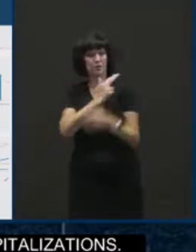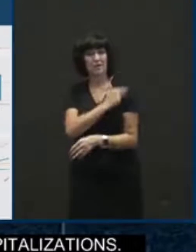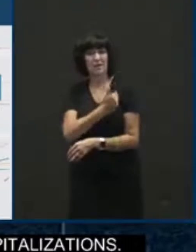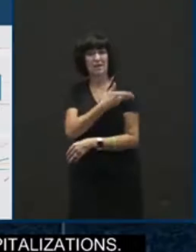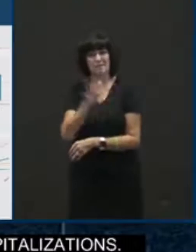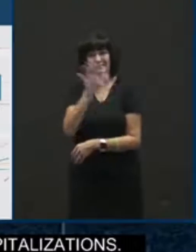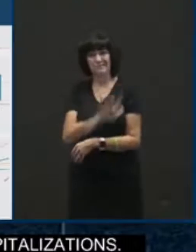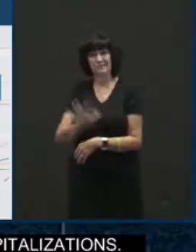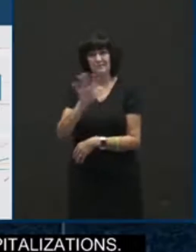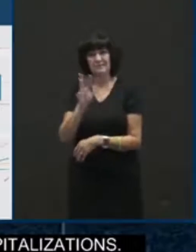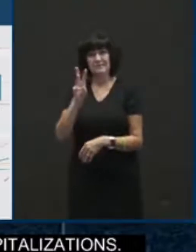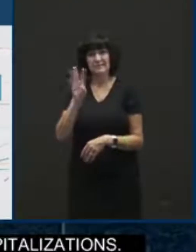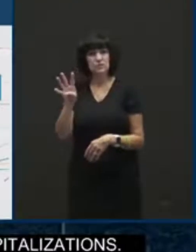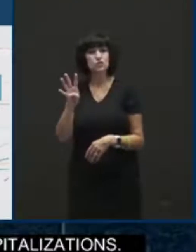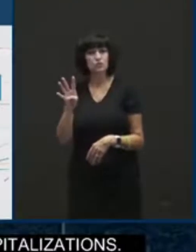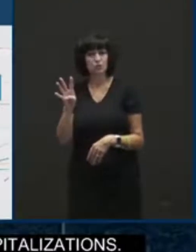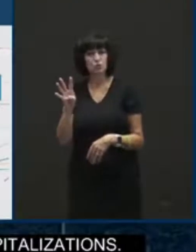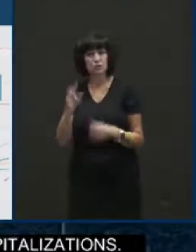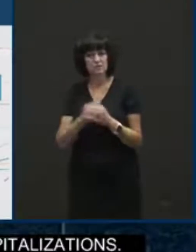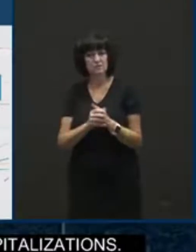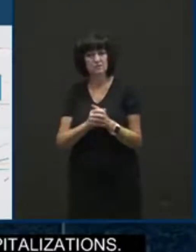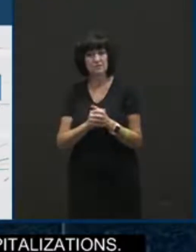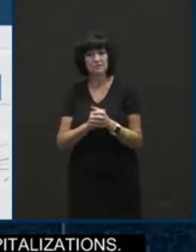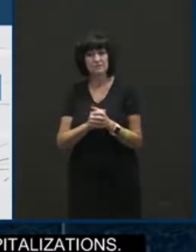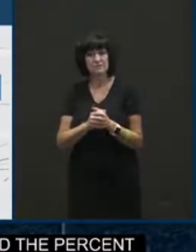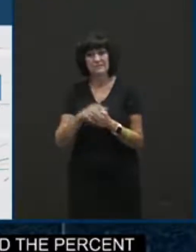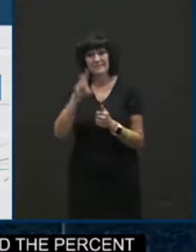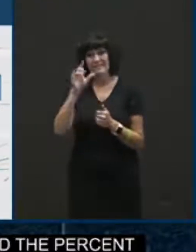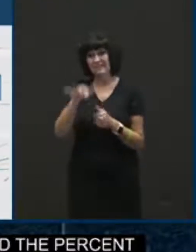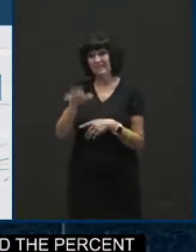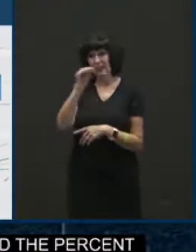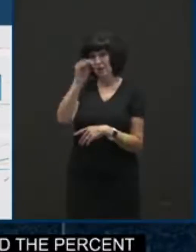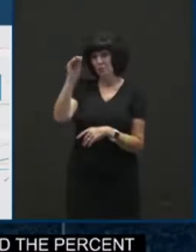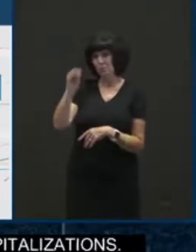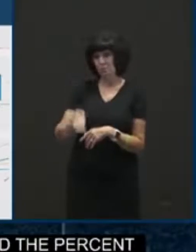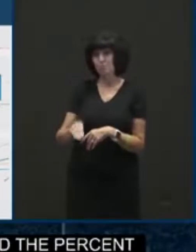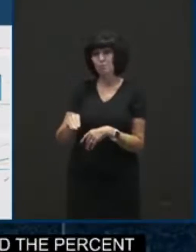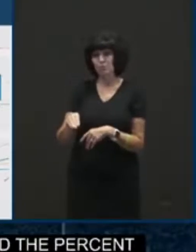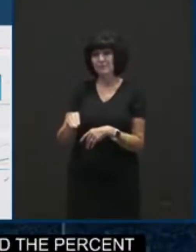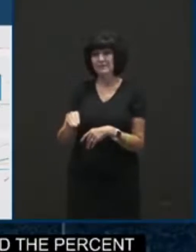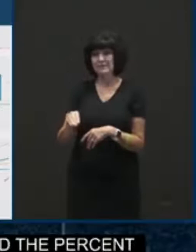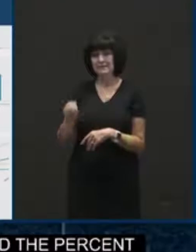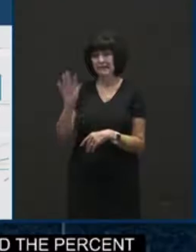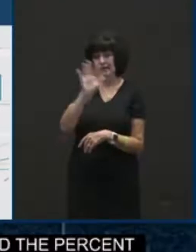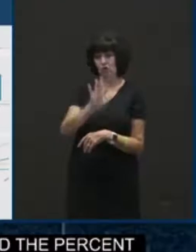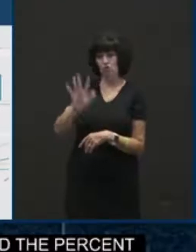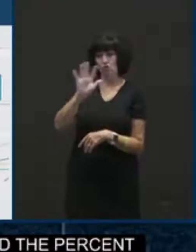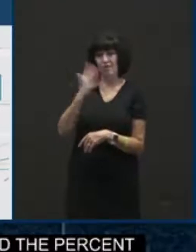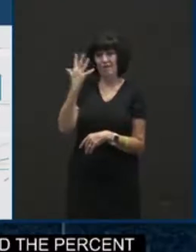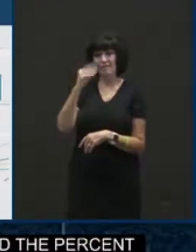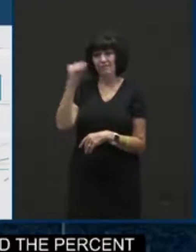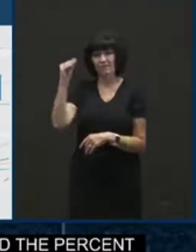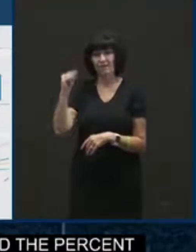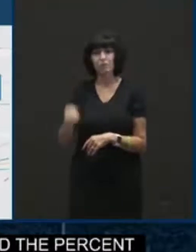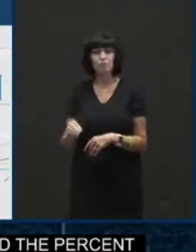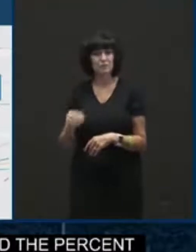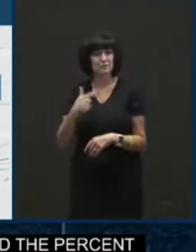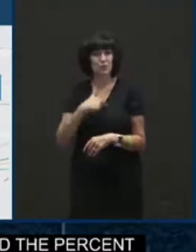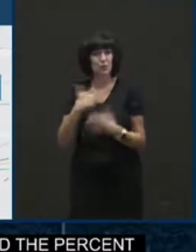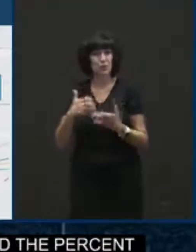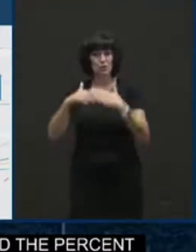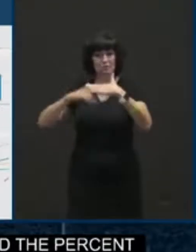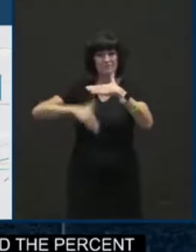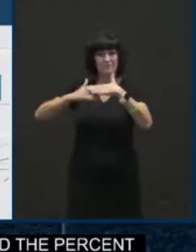percent positives is bouncing around above 5%, where we prefer it not to be. And new positive cases, again, as I